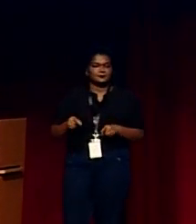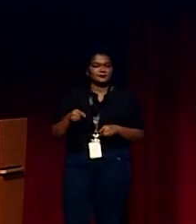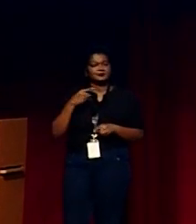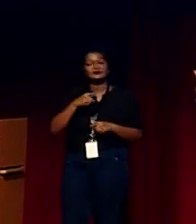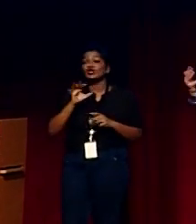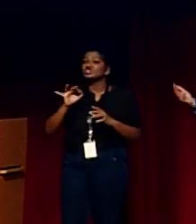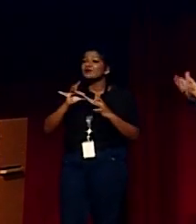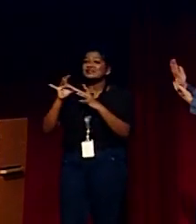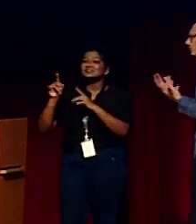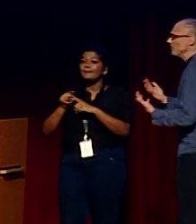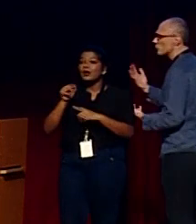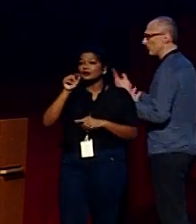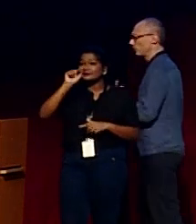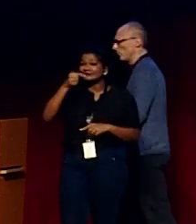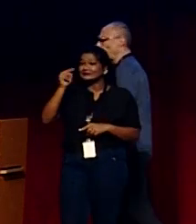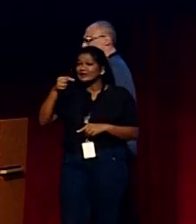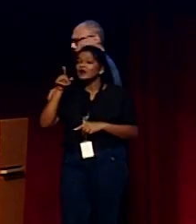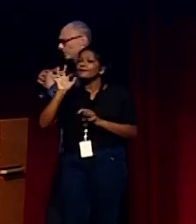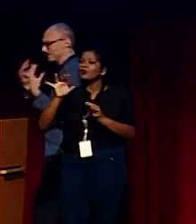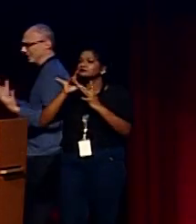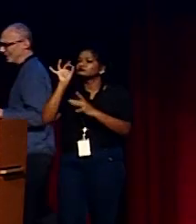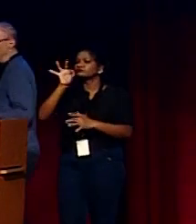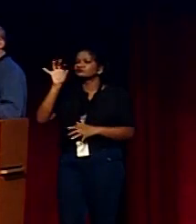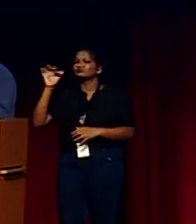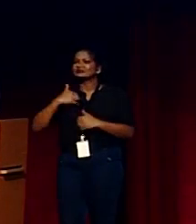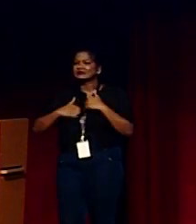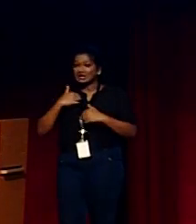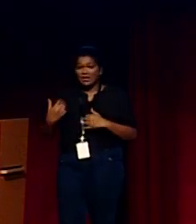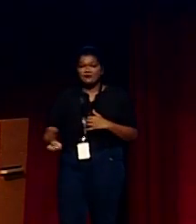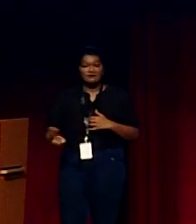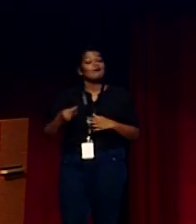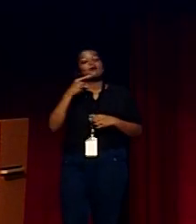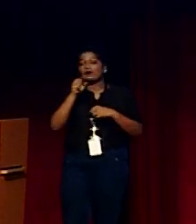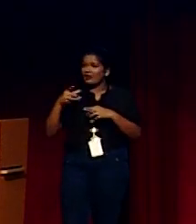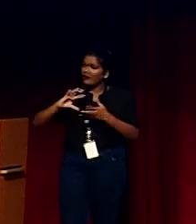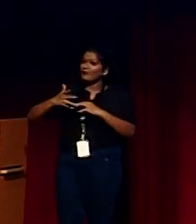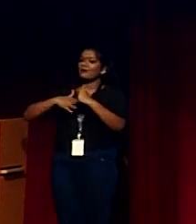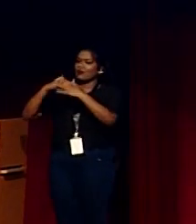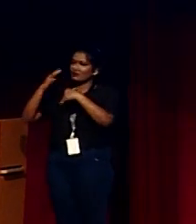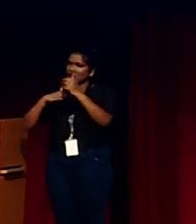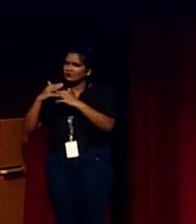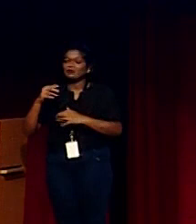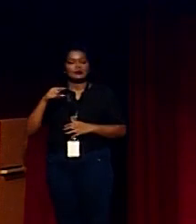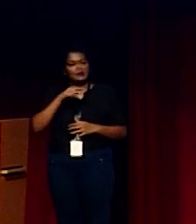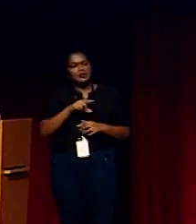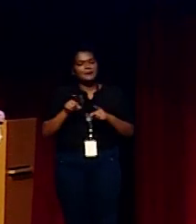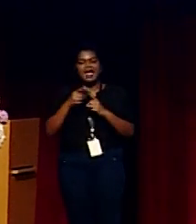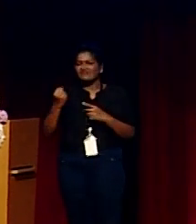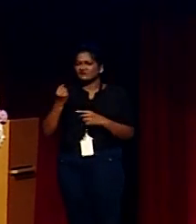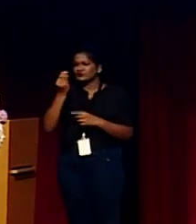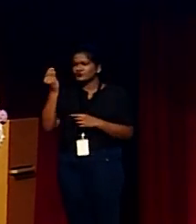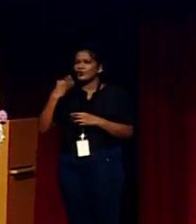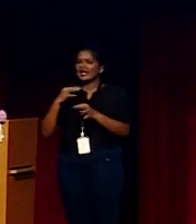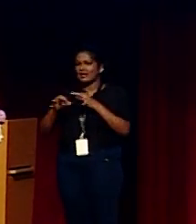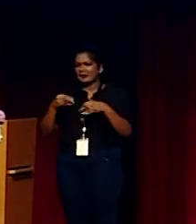it specifies other points of interest that you might be interested in. And then it's being built and annotated. And I'll show you a couple of examples,